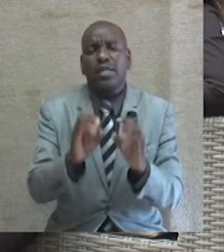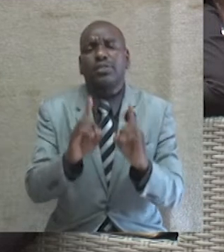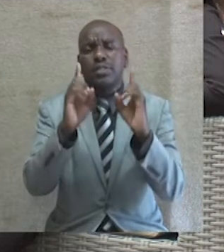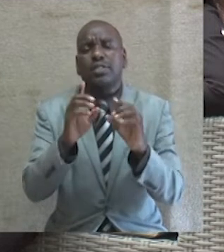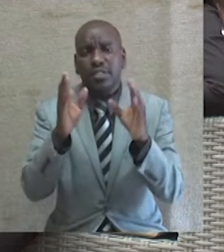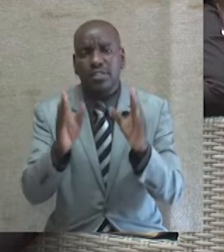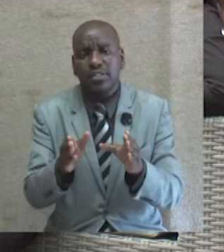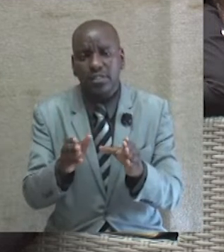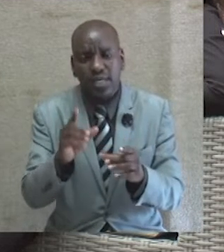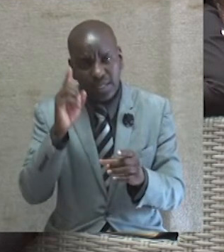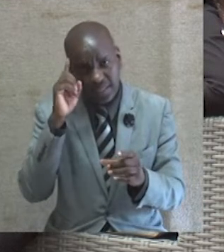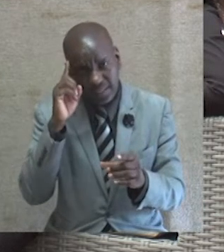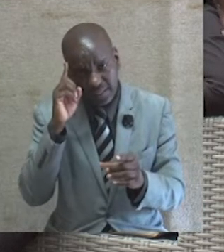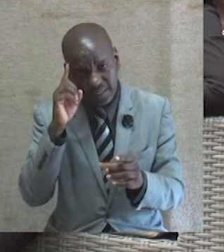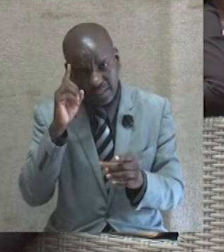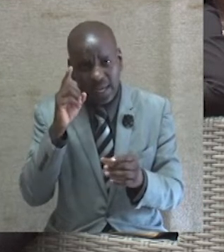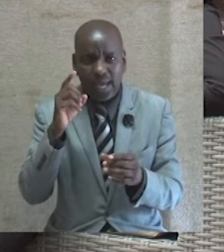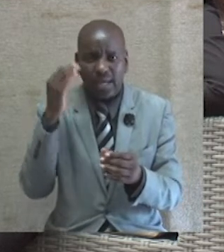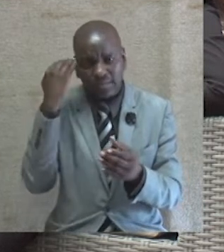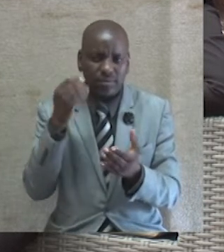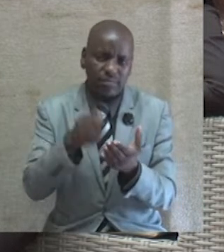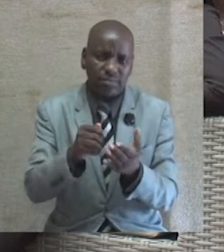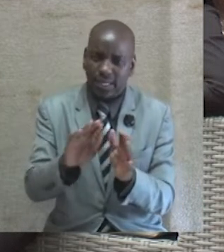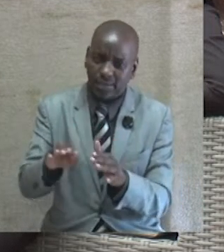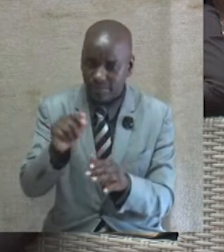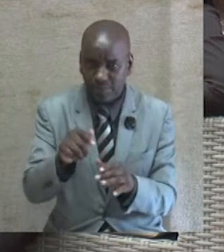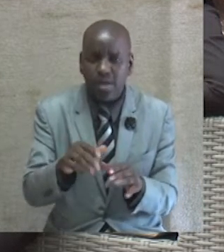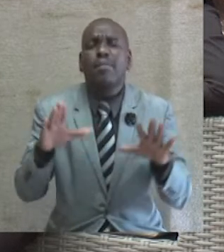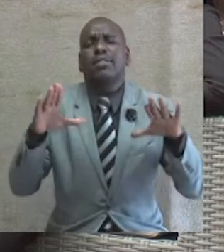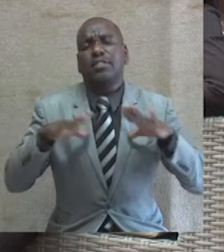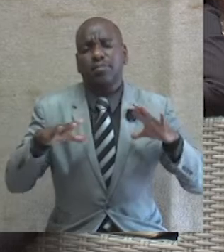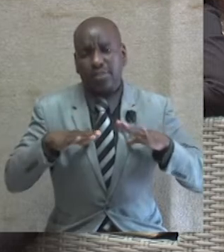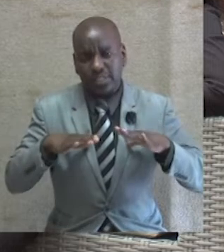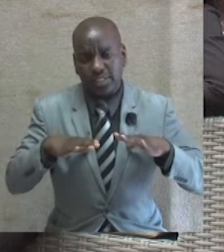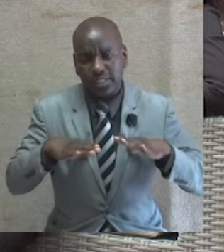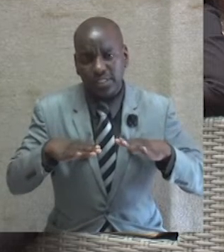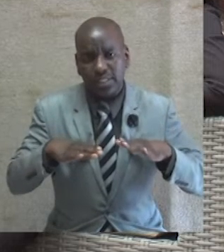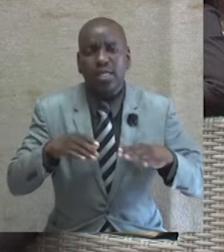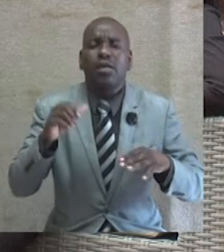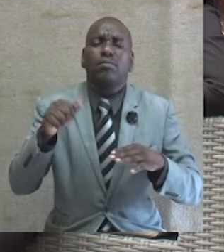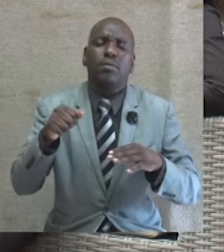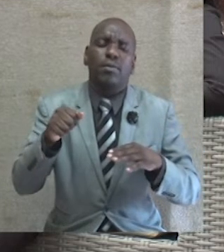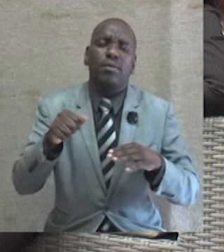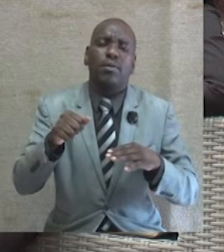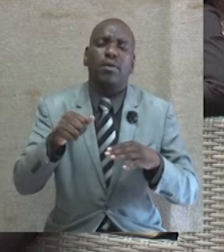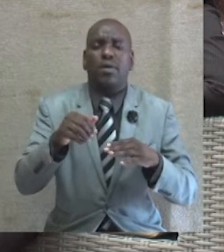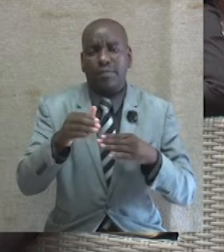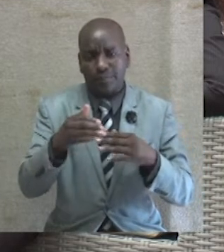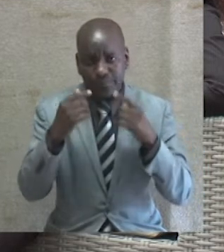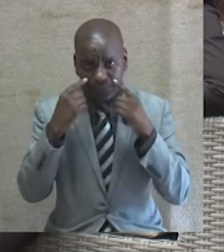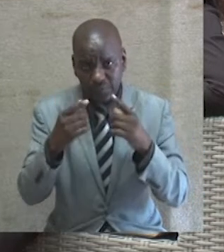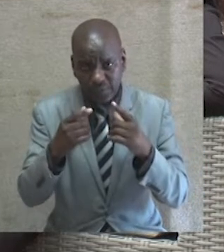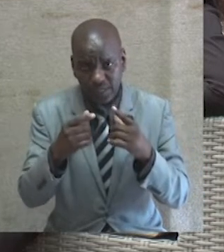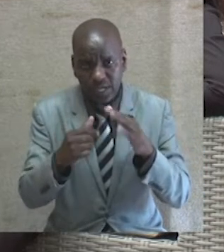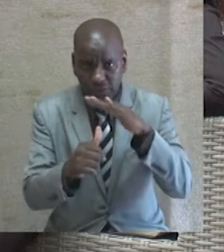The educators do not really feel comfortable with the court itself, and it's important that we bridge this gap so